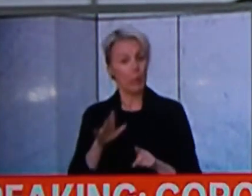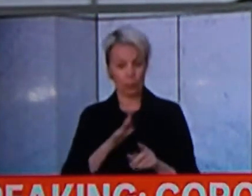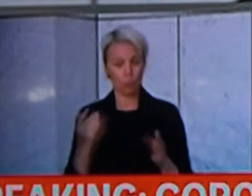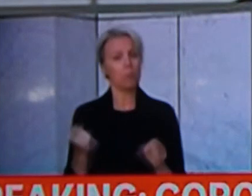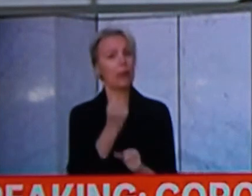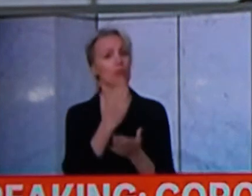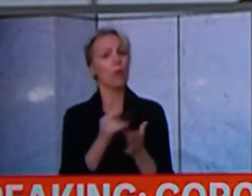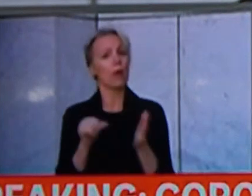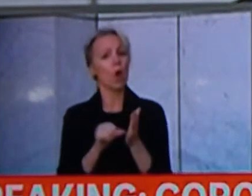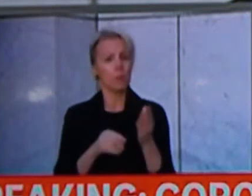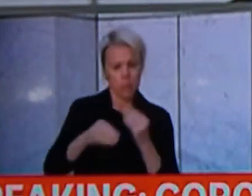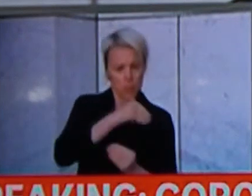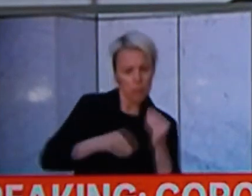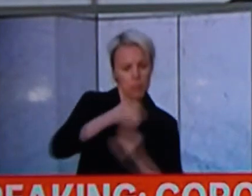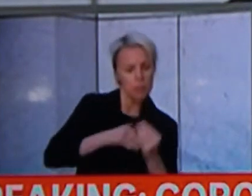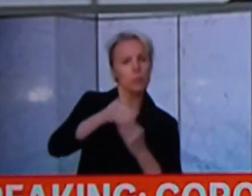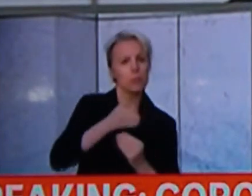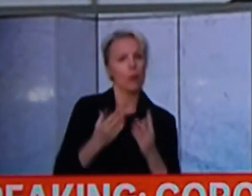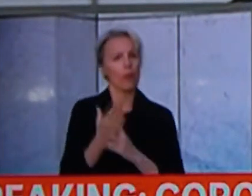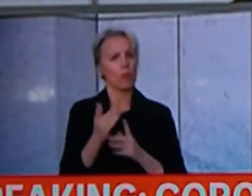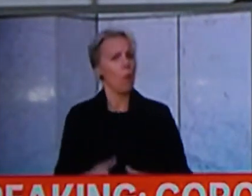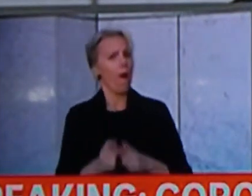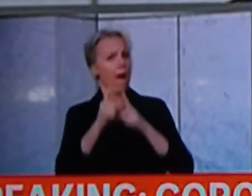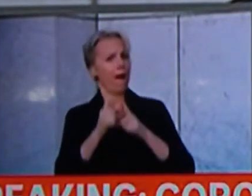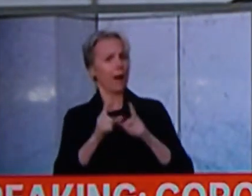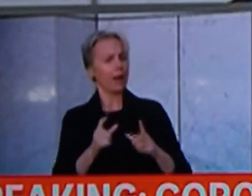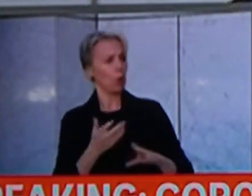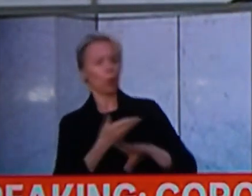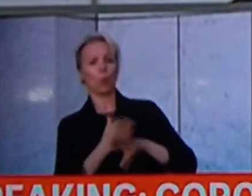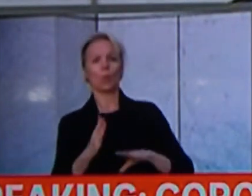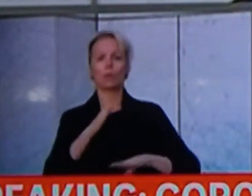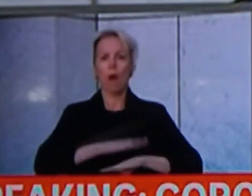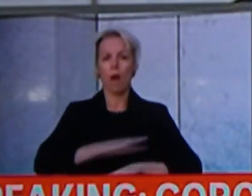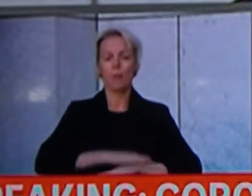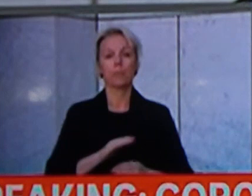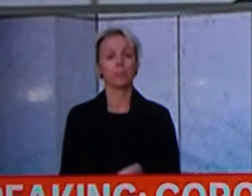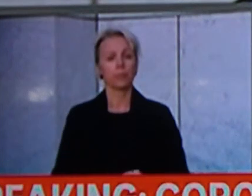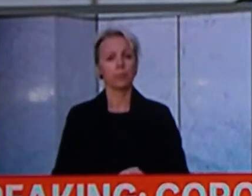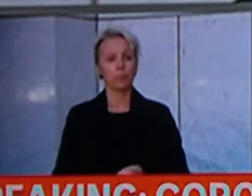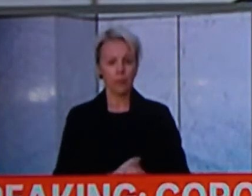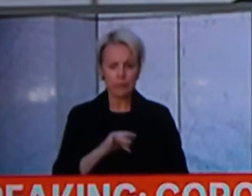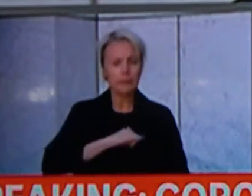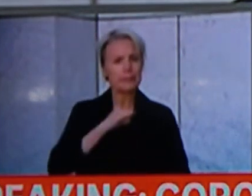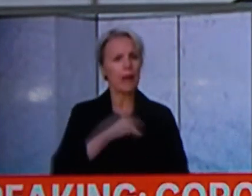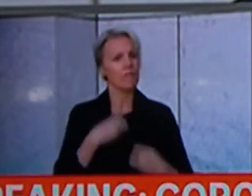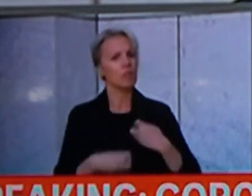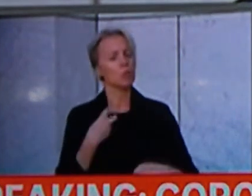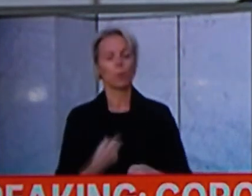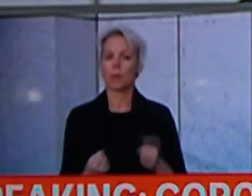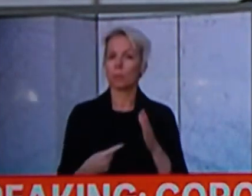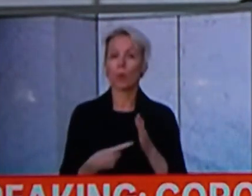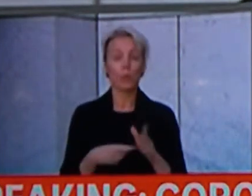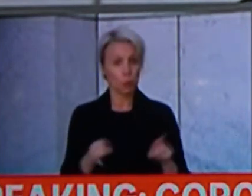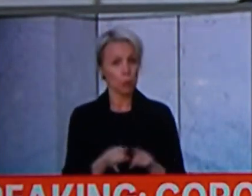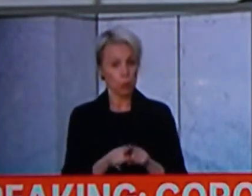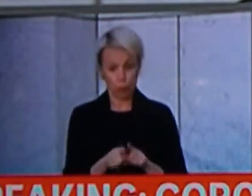functioning as much as possible in these rather extreme times. Workforce issues in particular are very important. You heard me announce